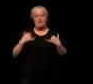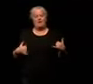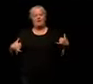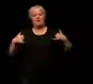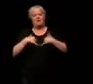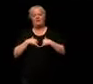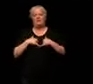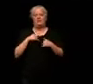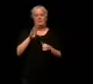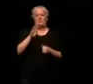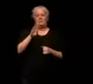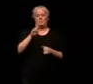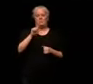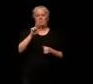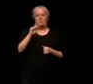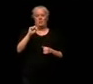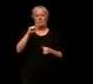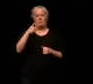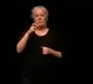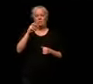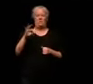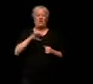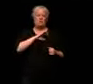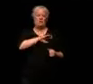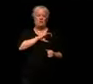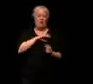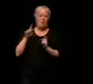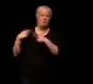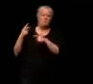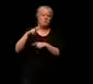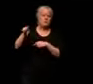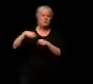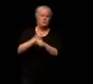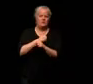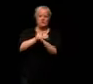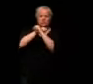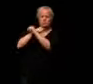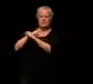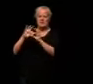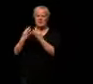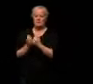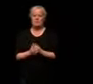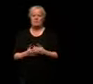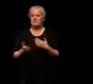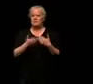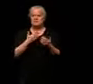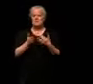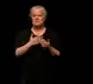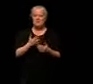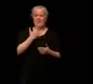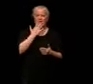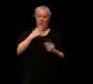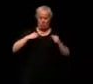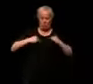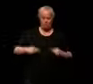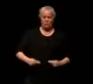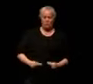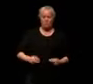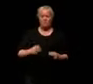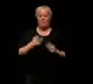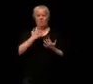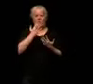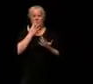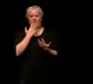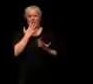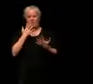protected the children and families of this city. It doesn't matter the color of the uniform or the color of the suit. This is our